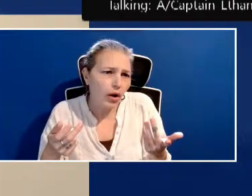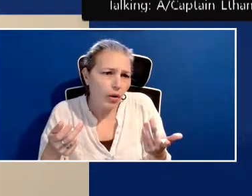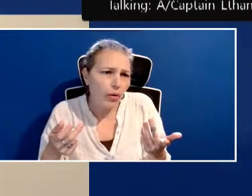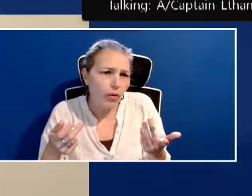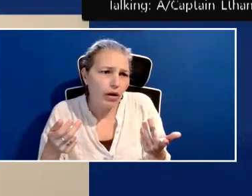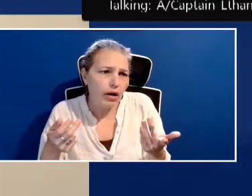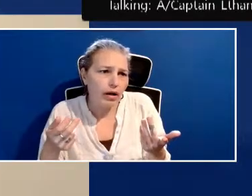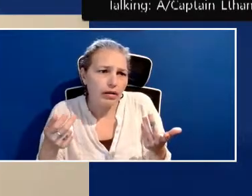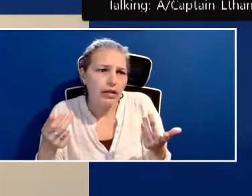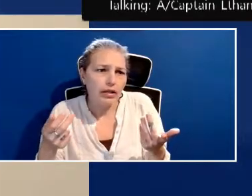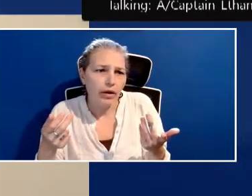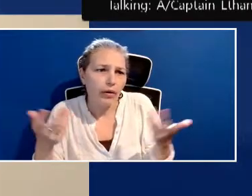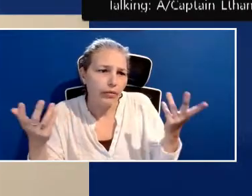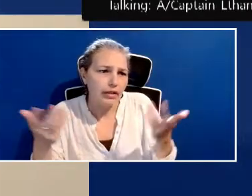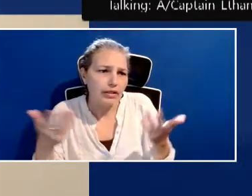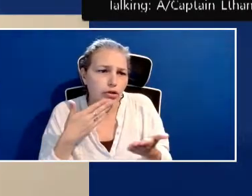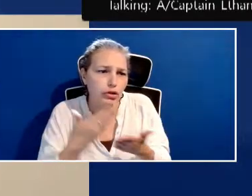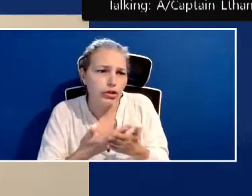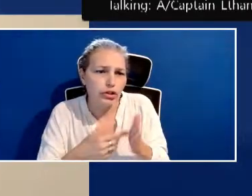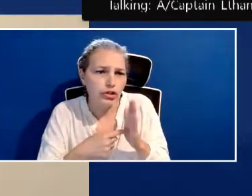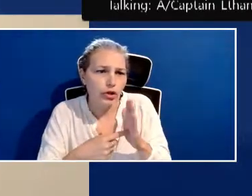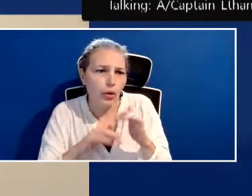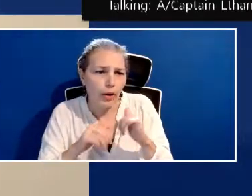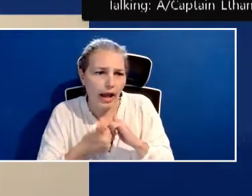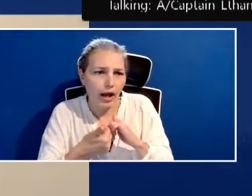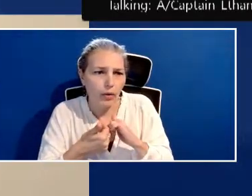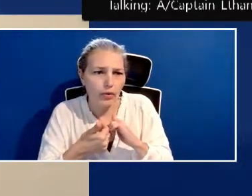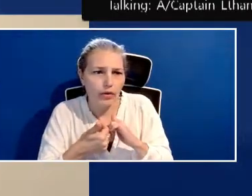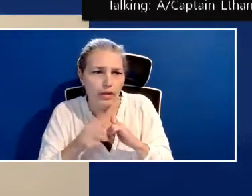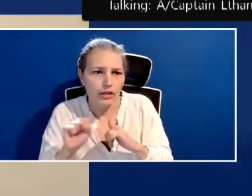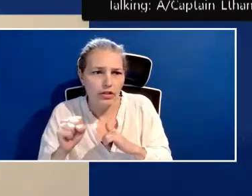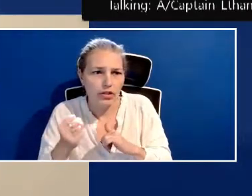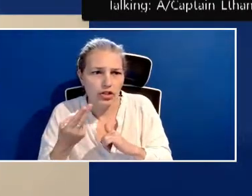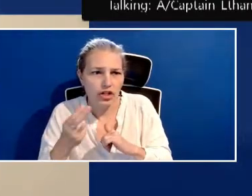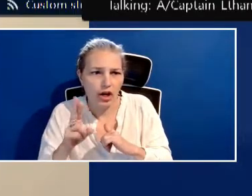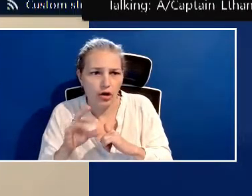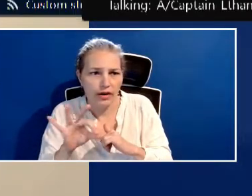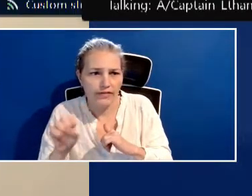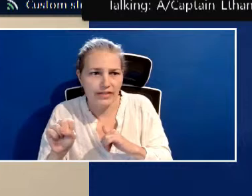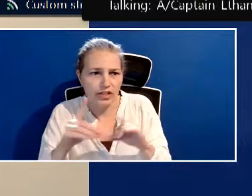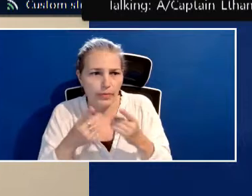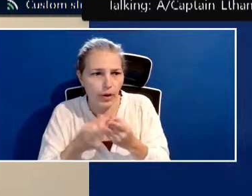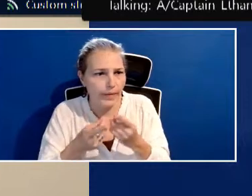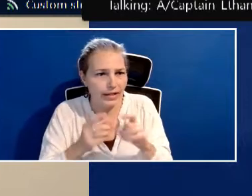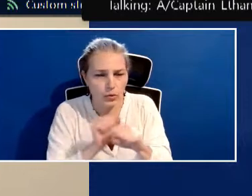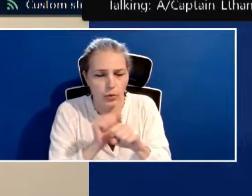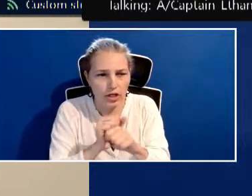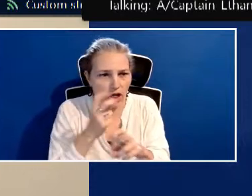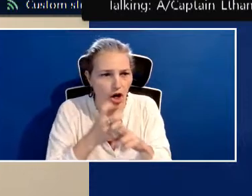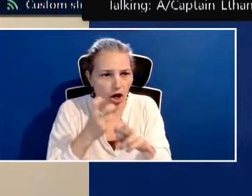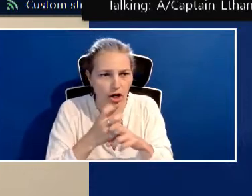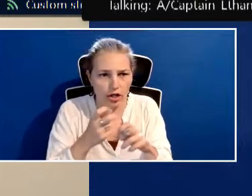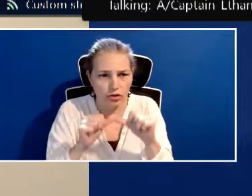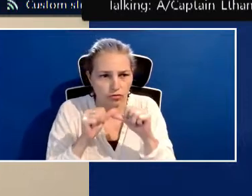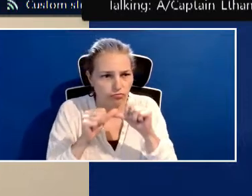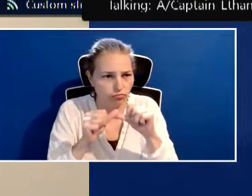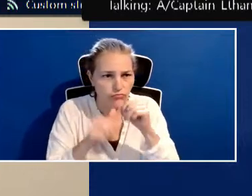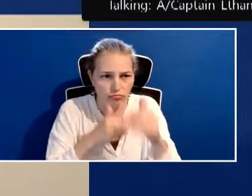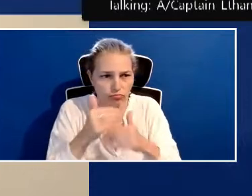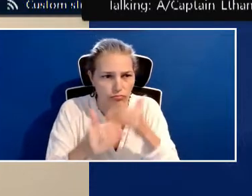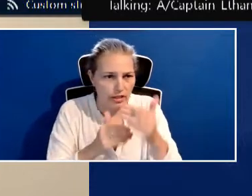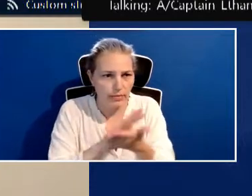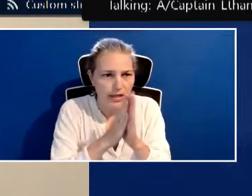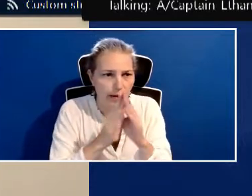example of how hard the Sheriff's Department's been working, and the deputies in Altadena have been working to get everything back to more of a normal level in